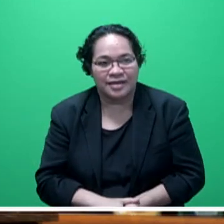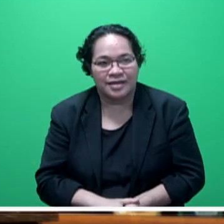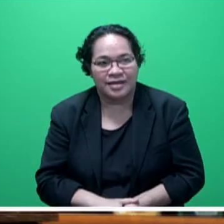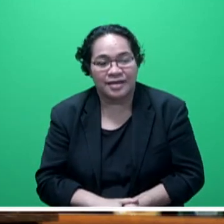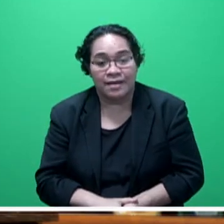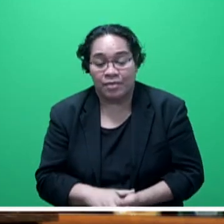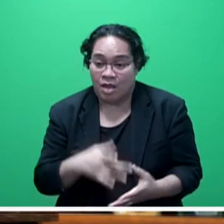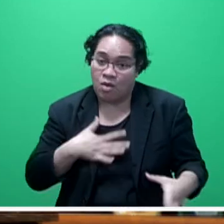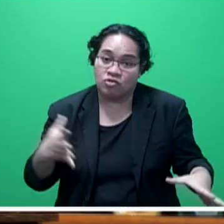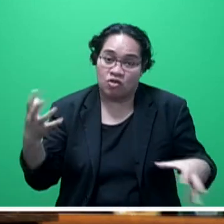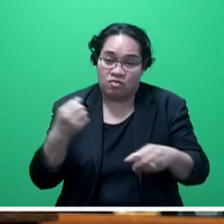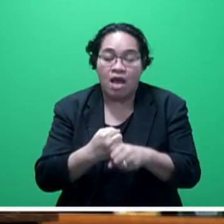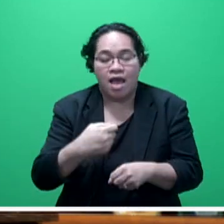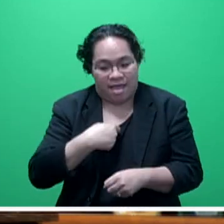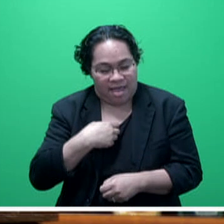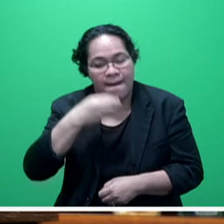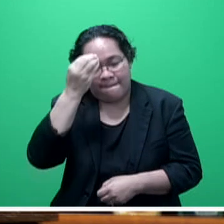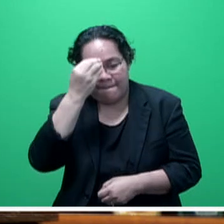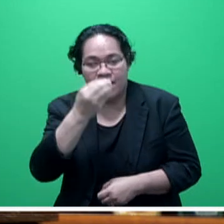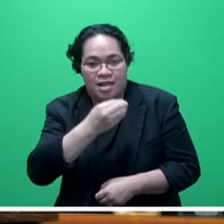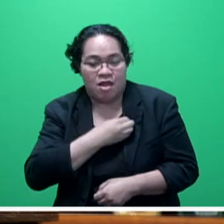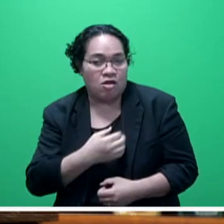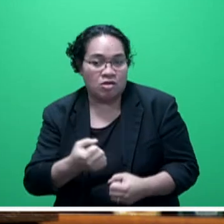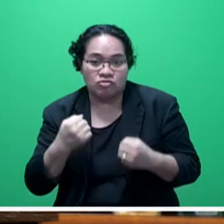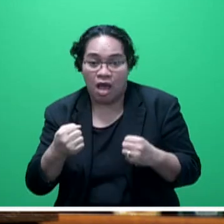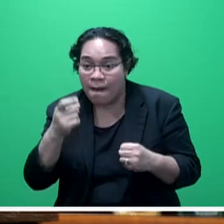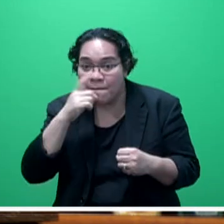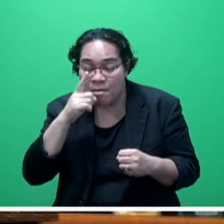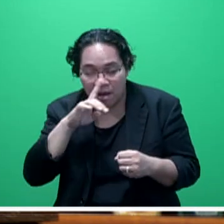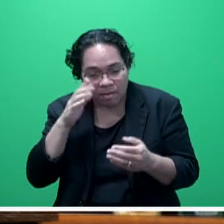As I conclude, I believe that strong, people-centered